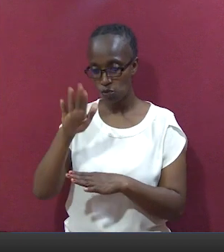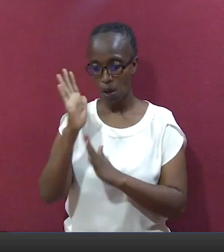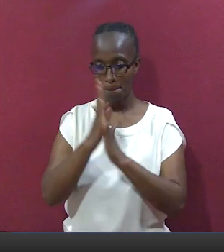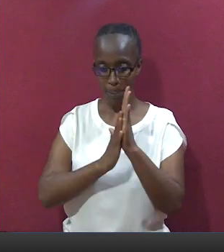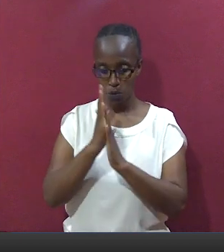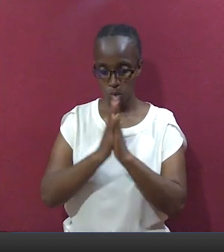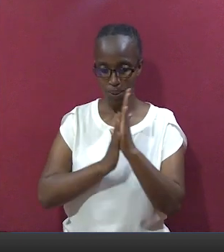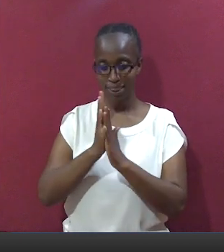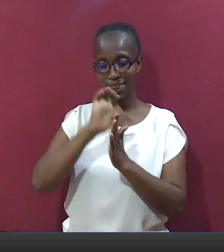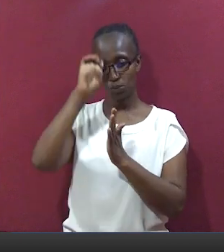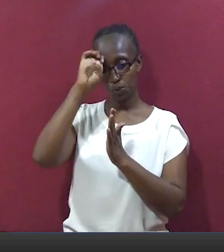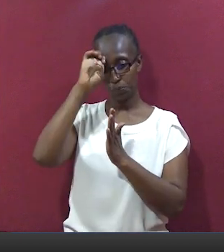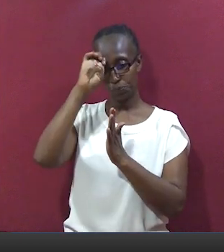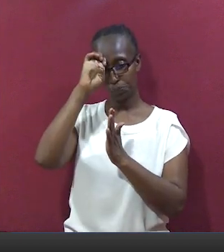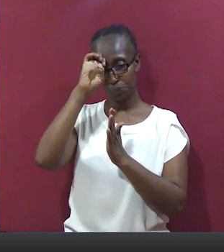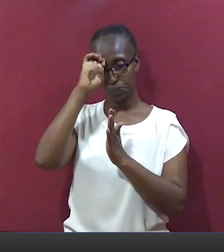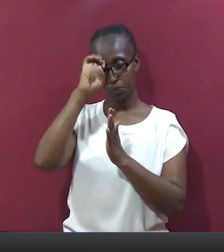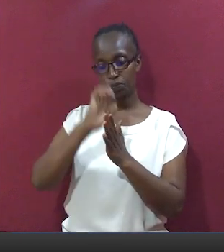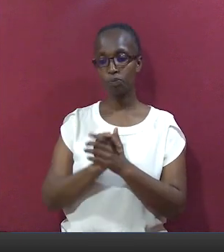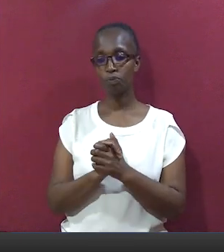passion in education.